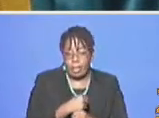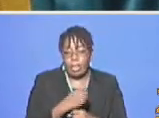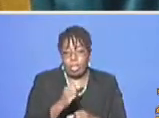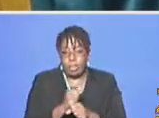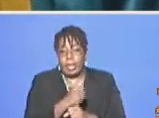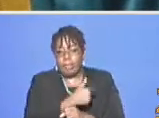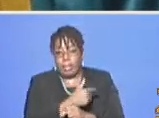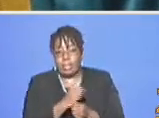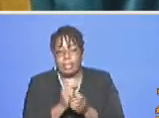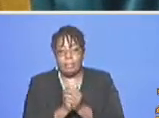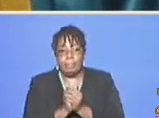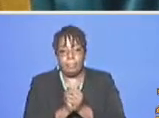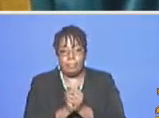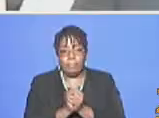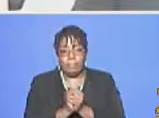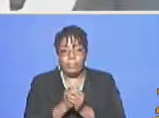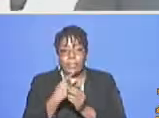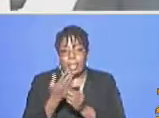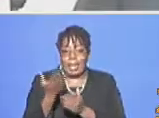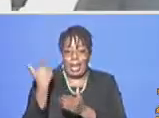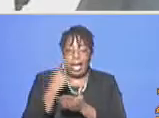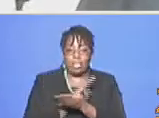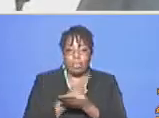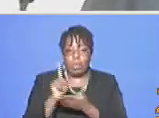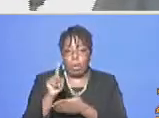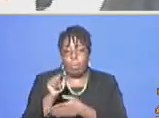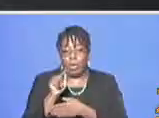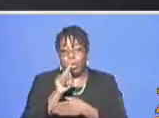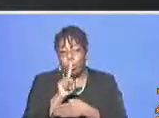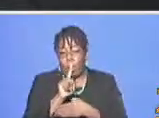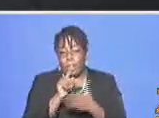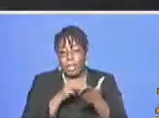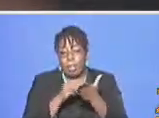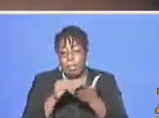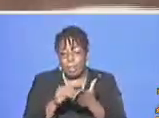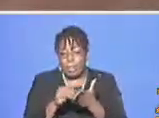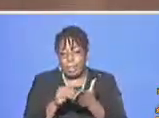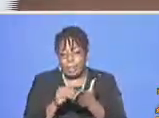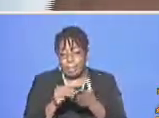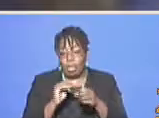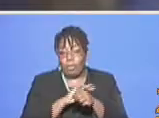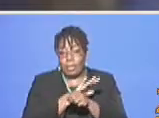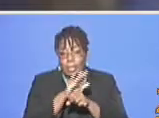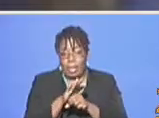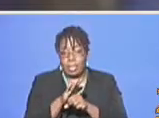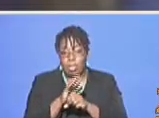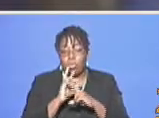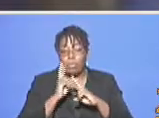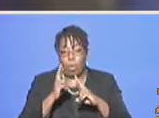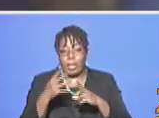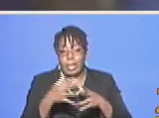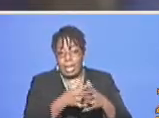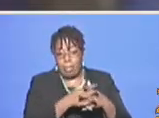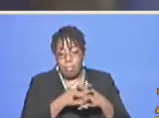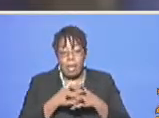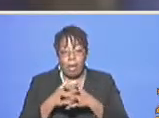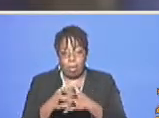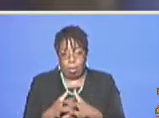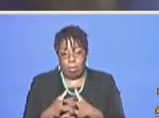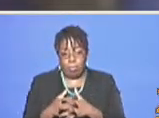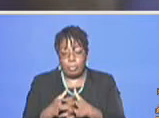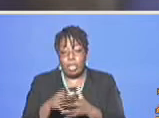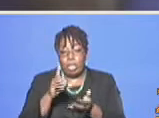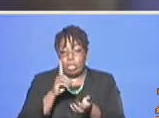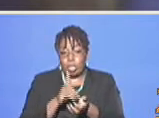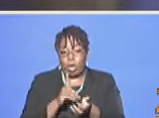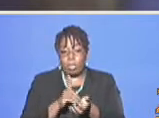the details. In the last week, 1.1 million cases of COVID-19 were reported in the Americas, a figure PAHO Director Dr.